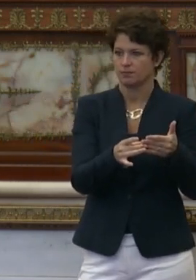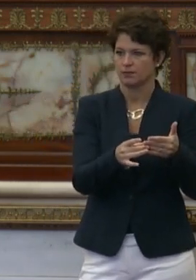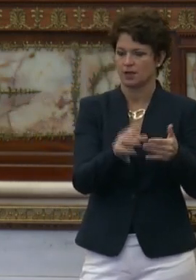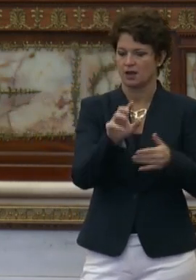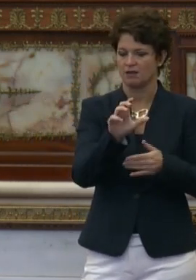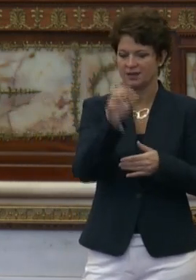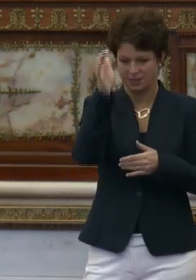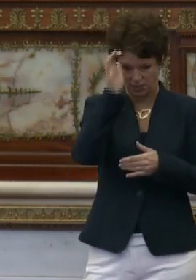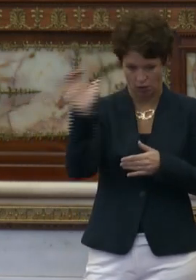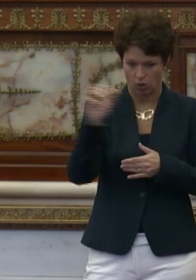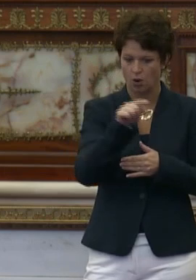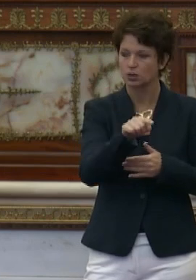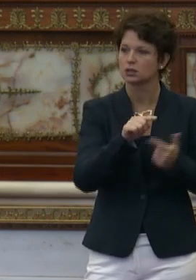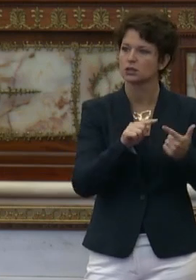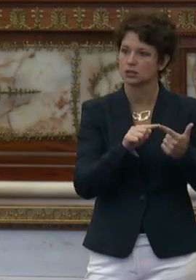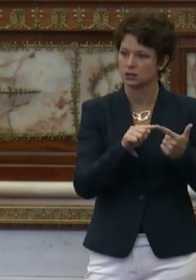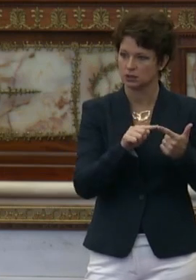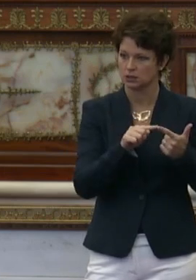Darryl Clark,